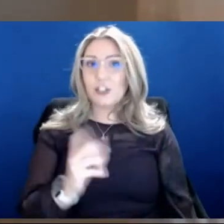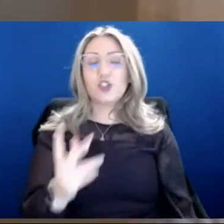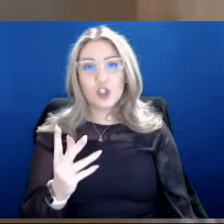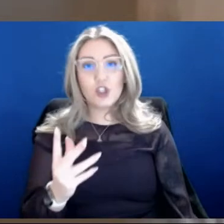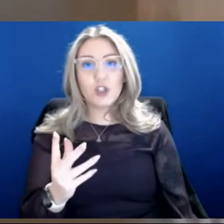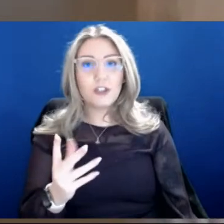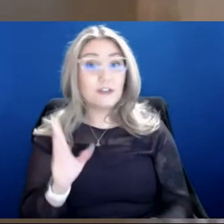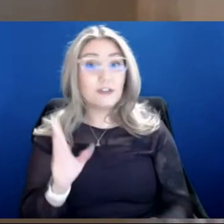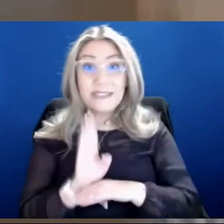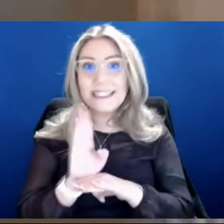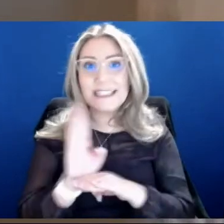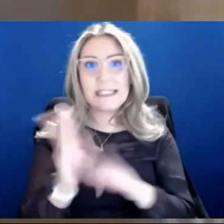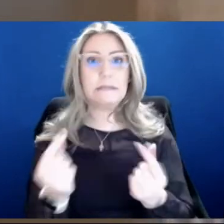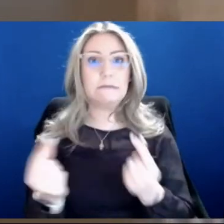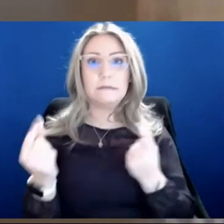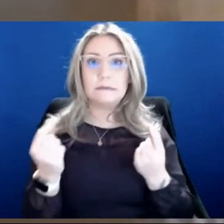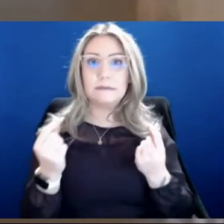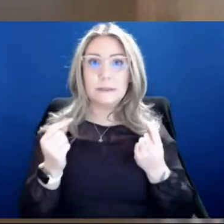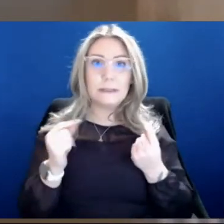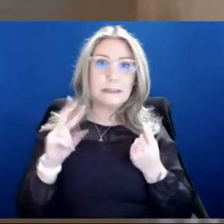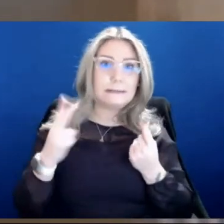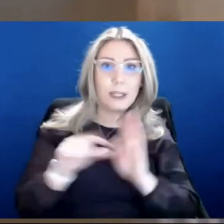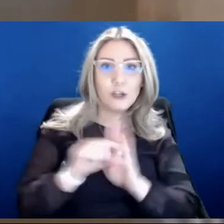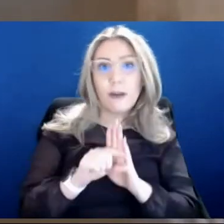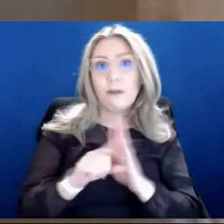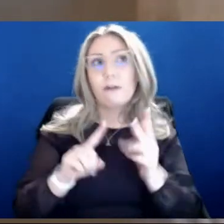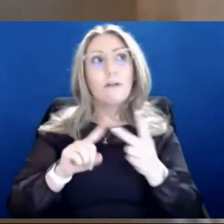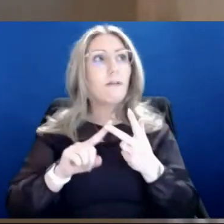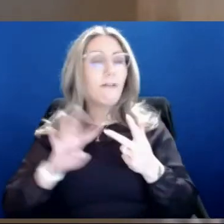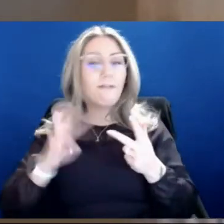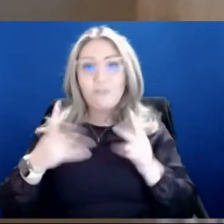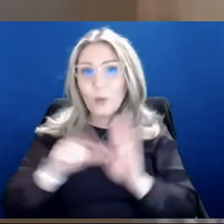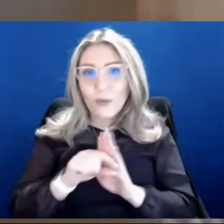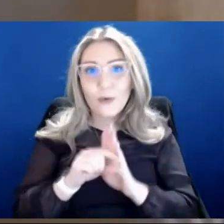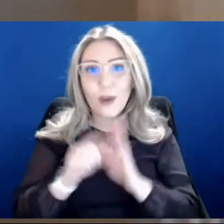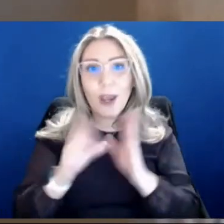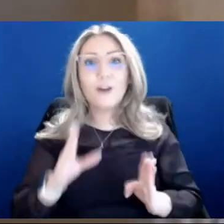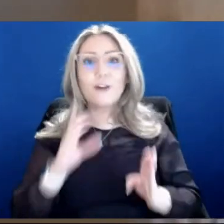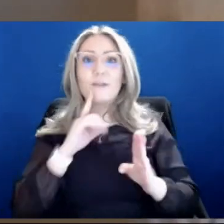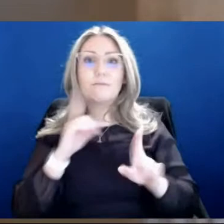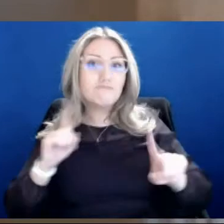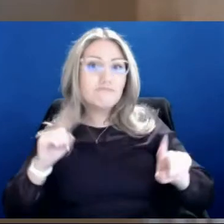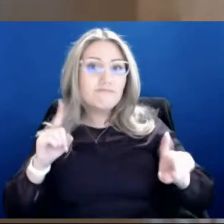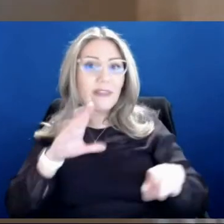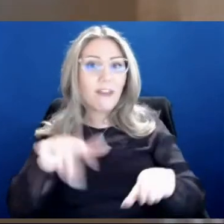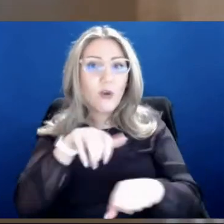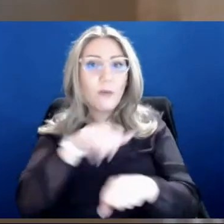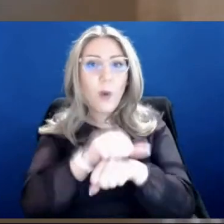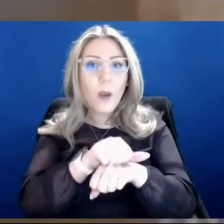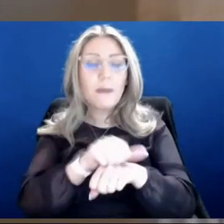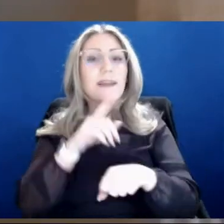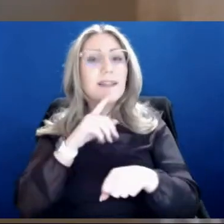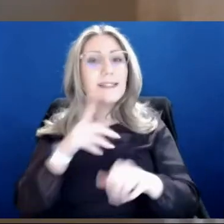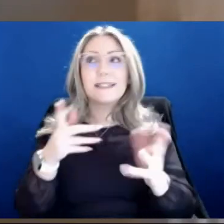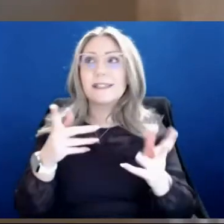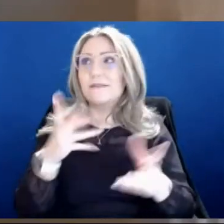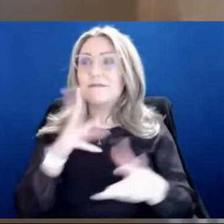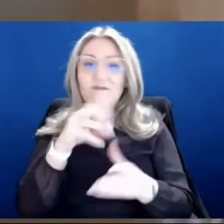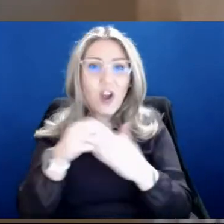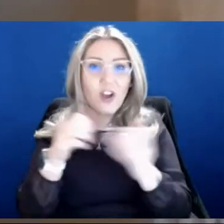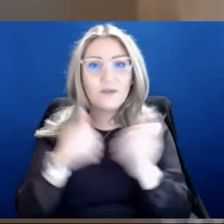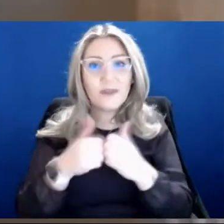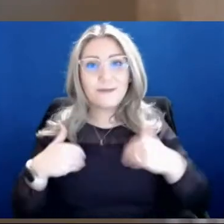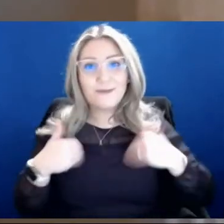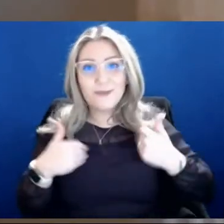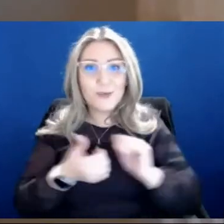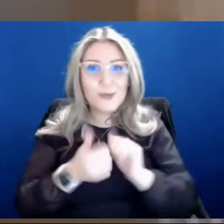busy. You have a second grader and a fourth grader. You're taking them to their appointments. You know, we're involved in youth